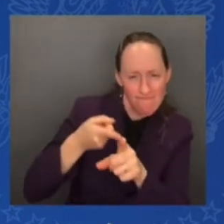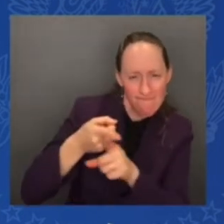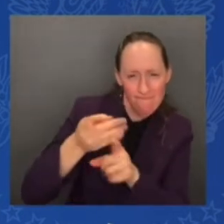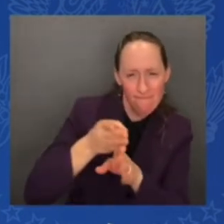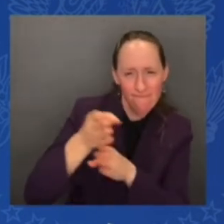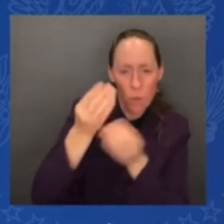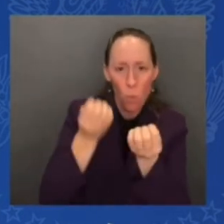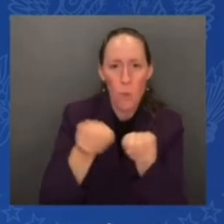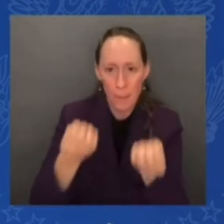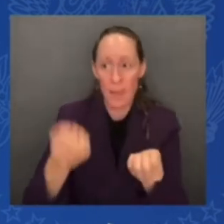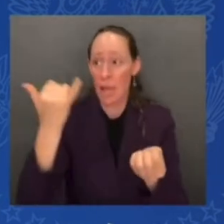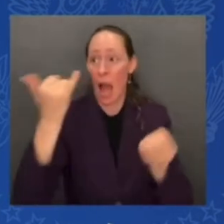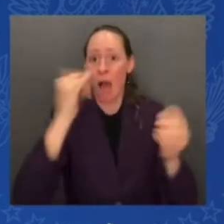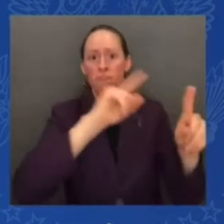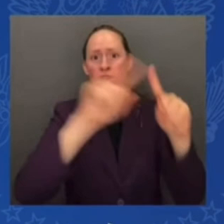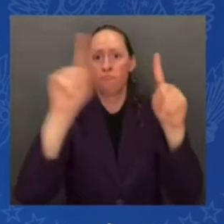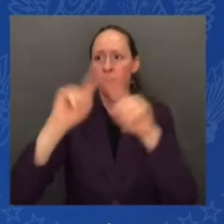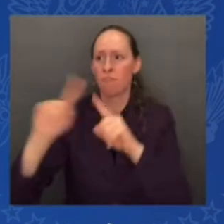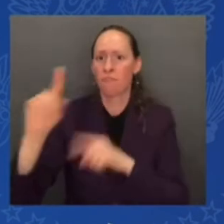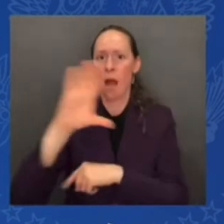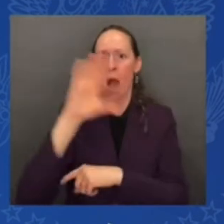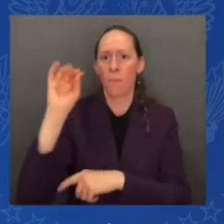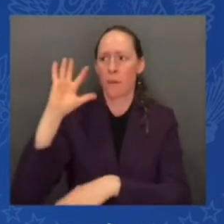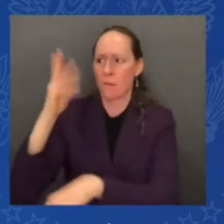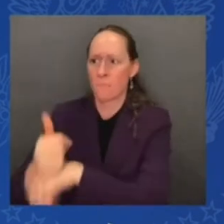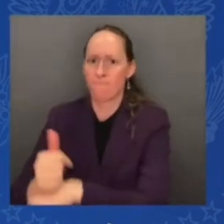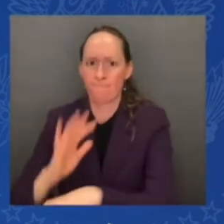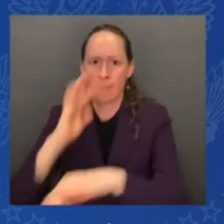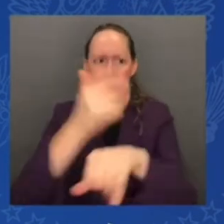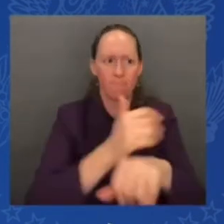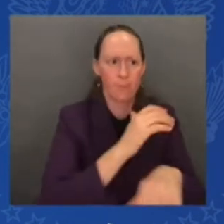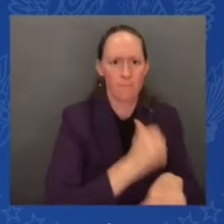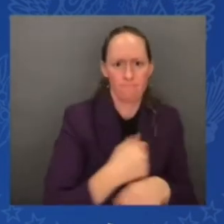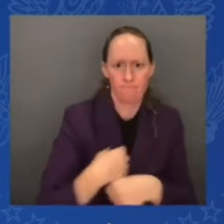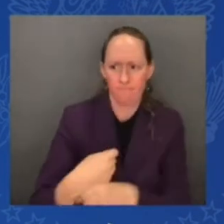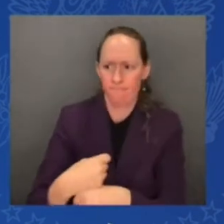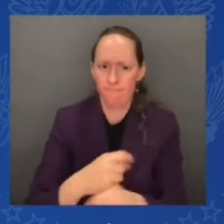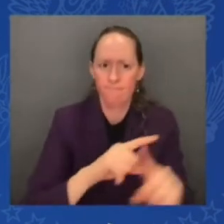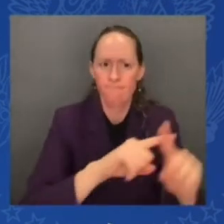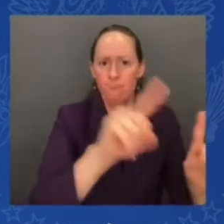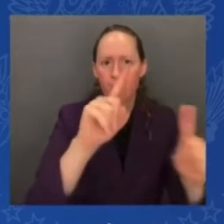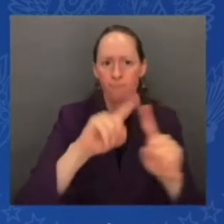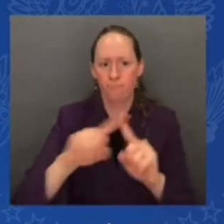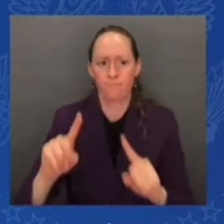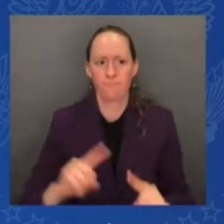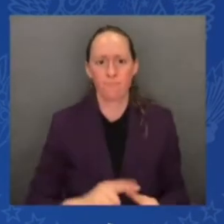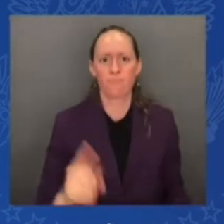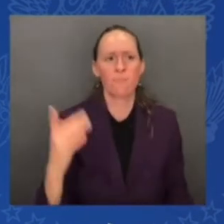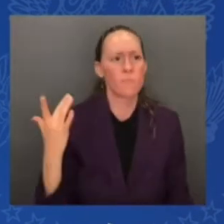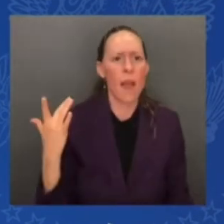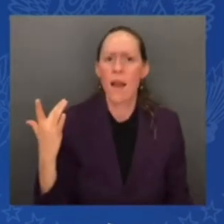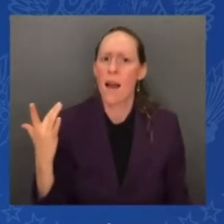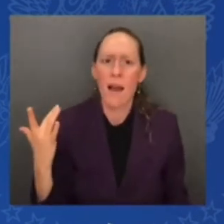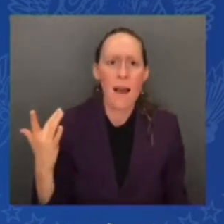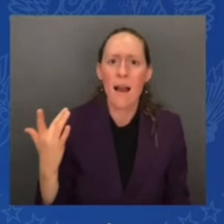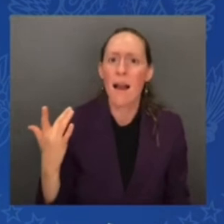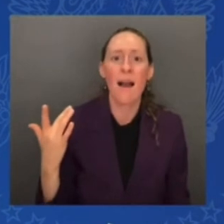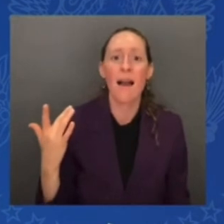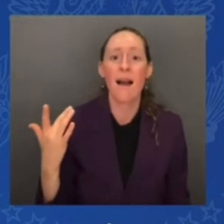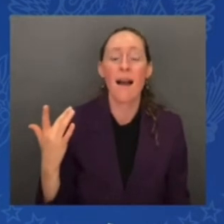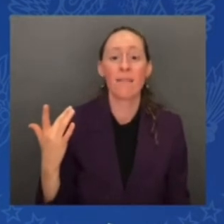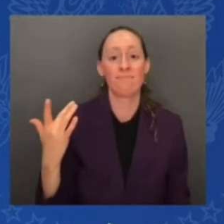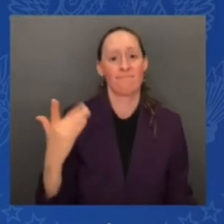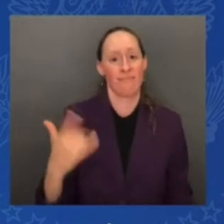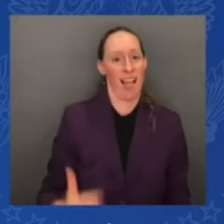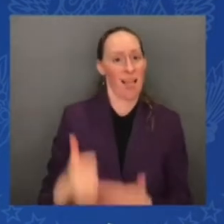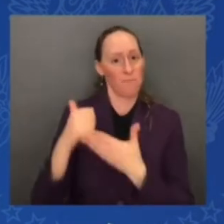I signed as a reason for making these investments. And we're making sure rural communities are benefiting from these historic investments as well. It's not